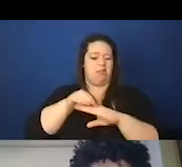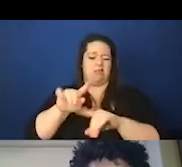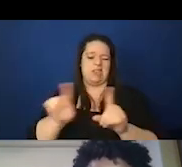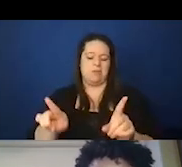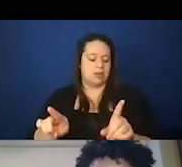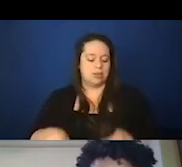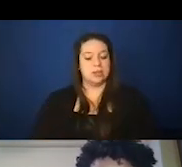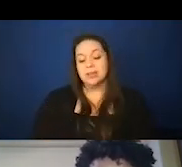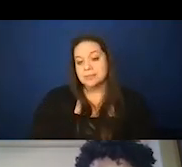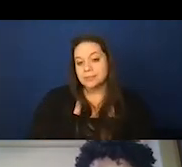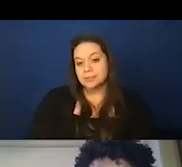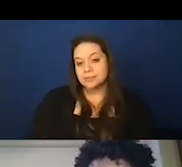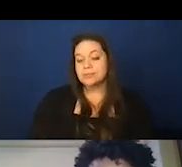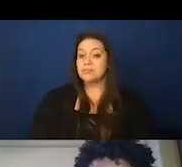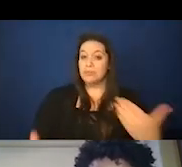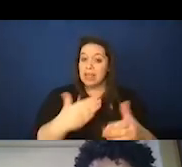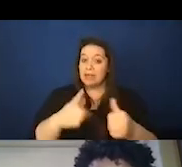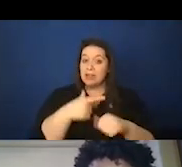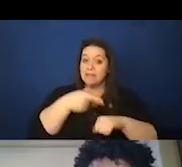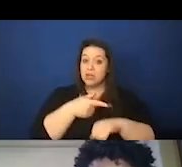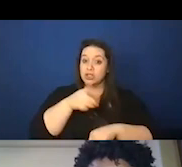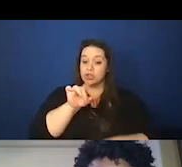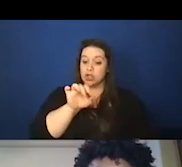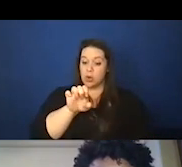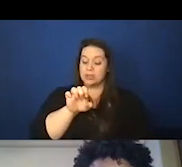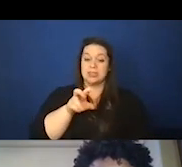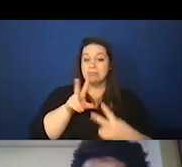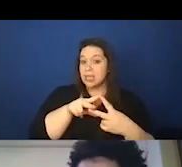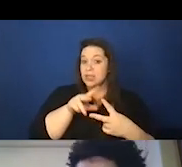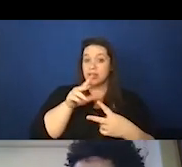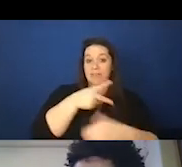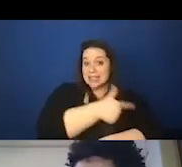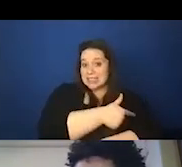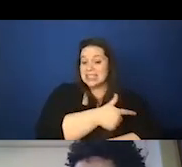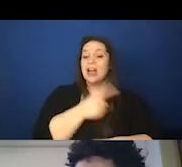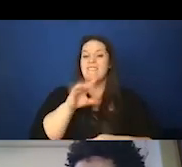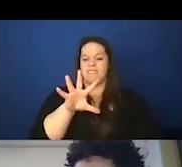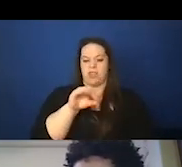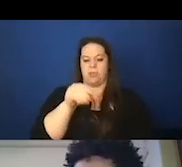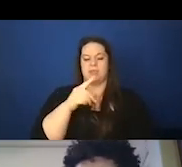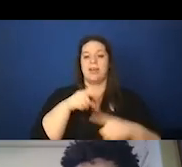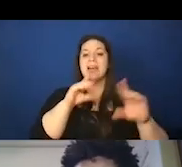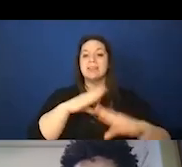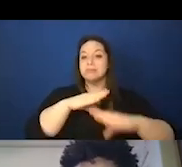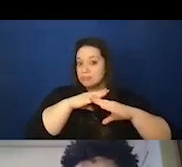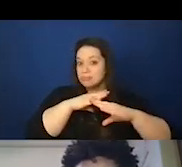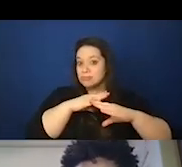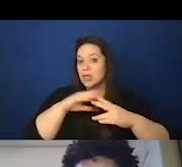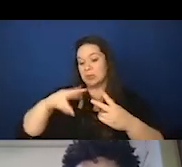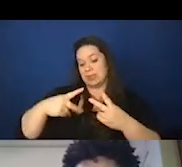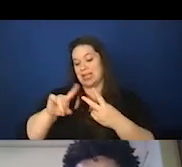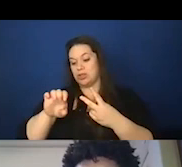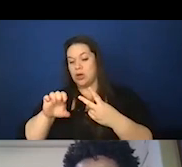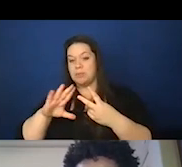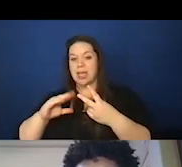again, even after the first dose of Pfizer or Moderna, you get 50% effectiveness. So that second shot pushes